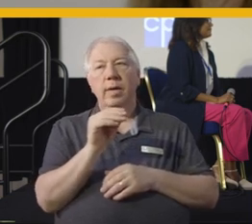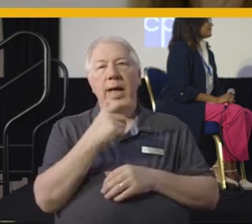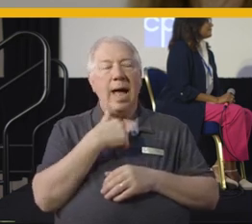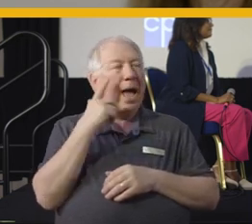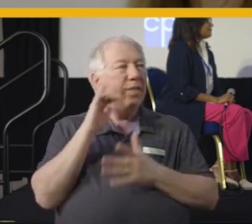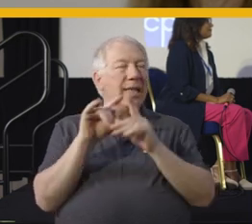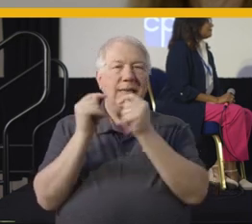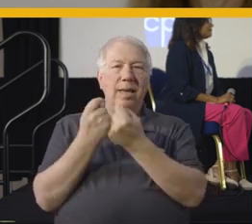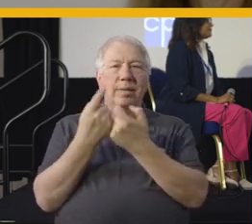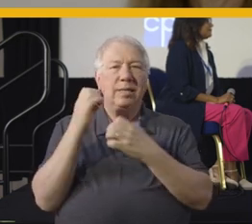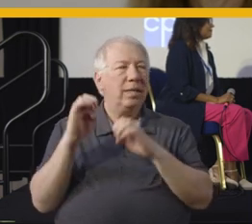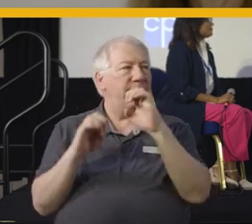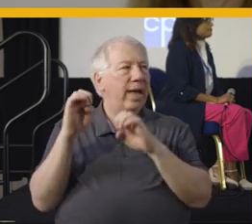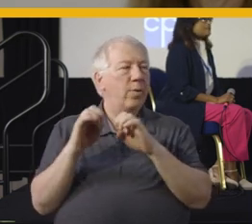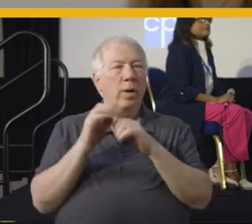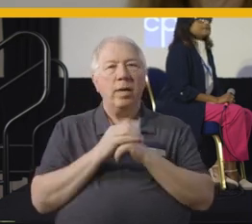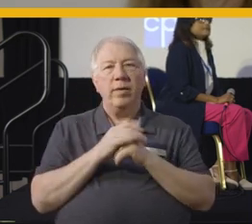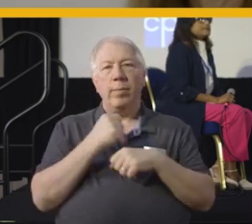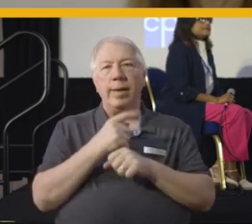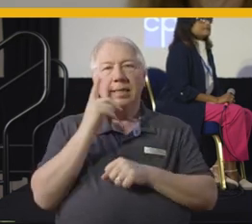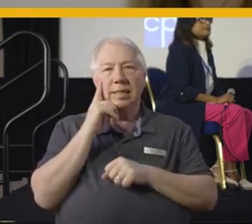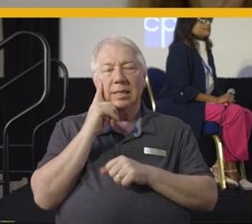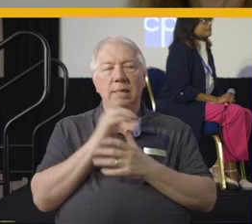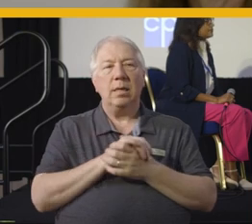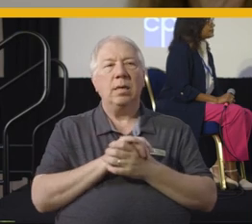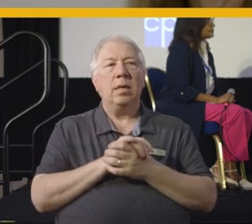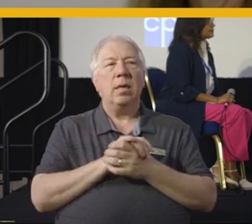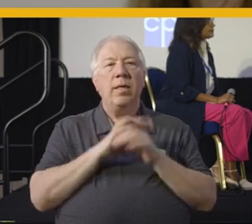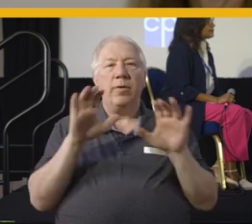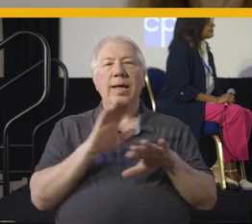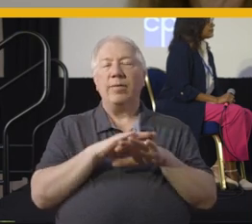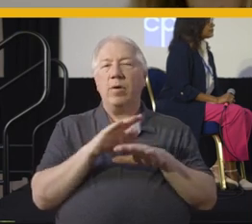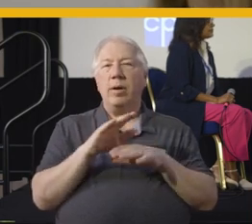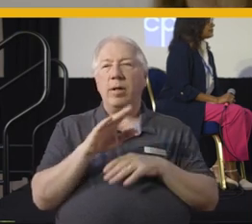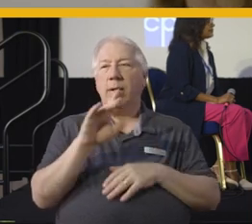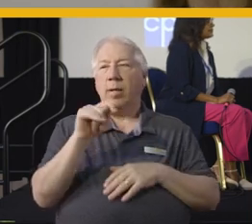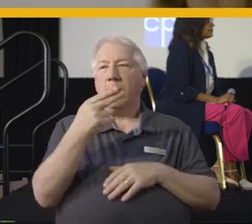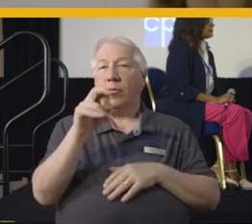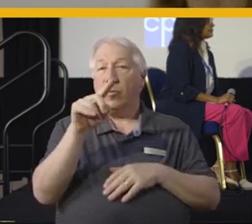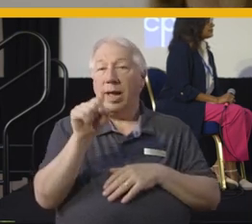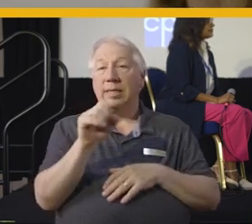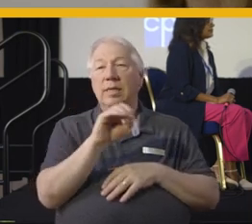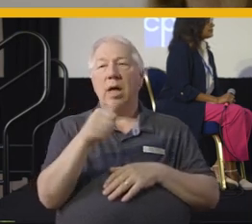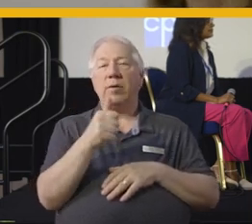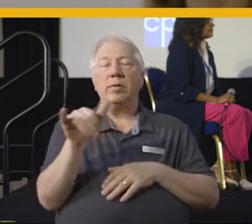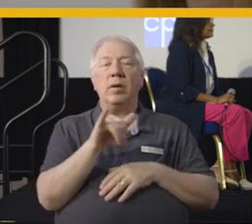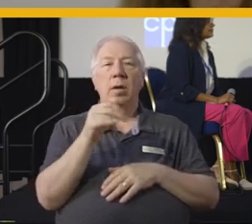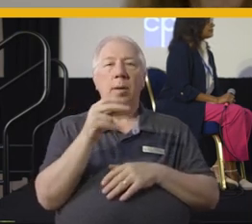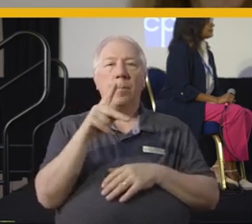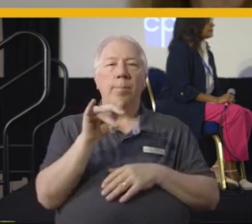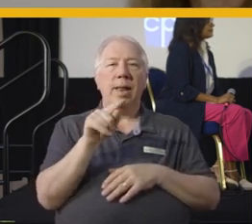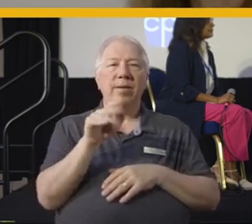I think that team is still evaluating whether it makes sense to return there. They are active on Threads, for example, and other similar platforms.